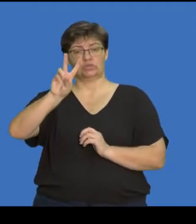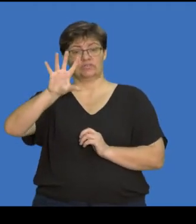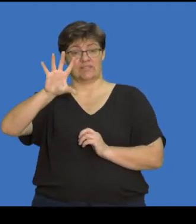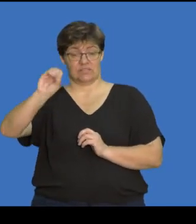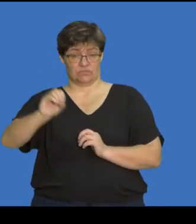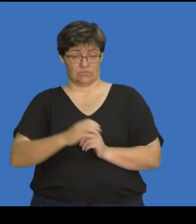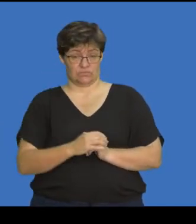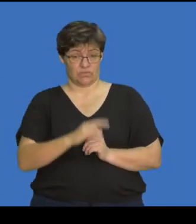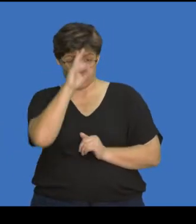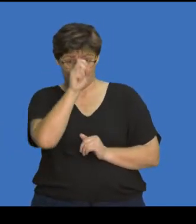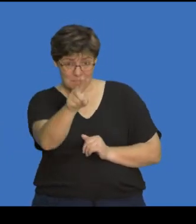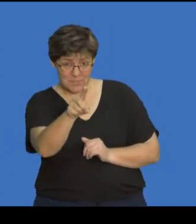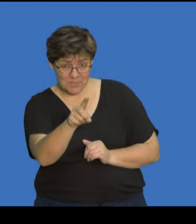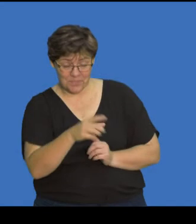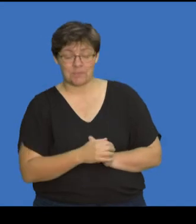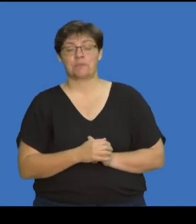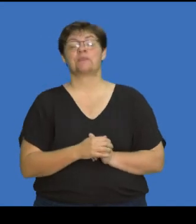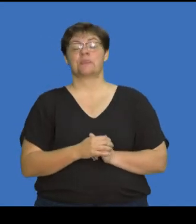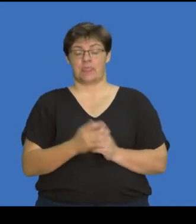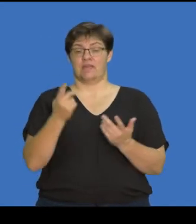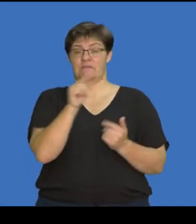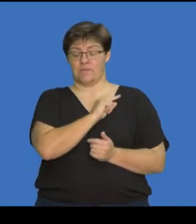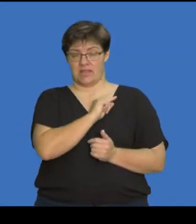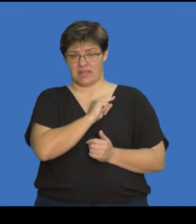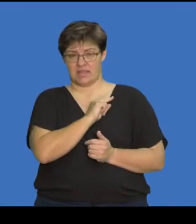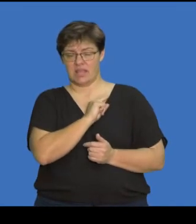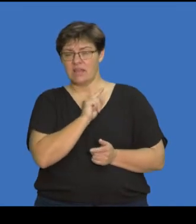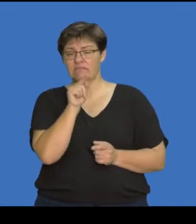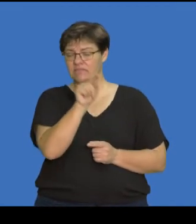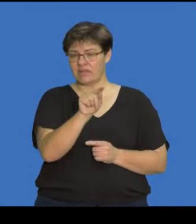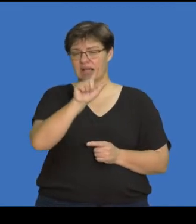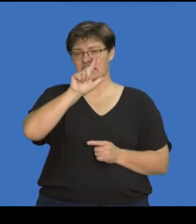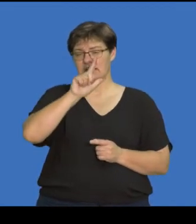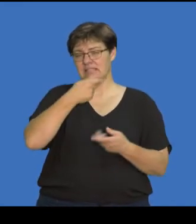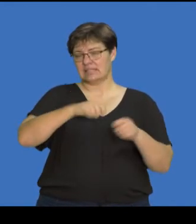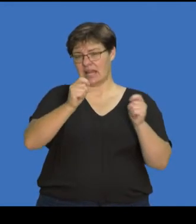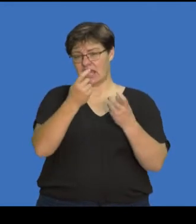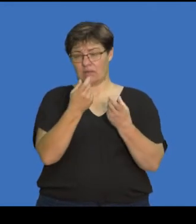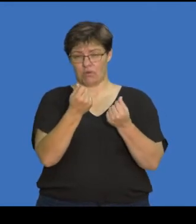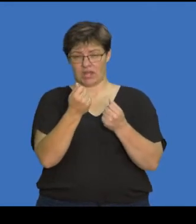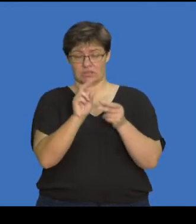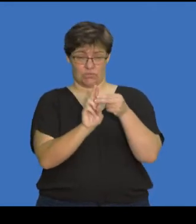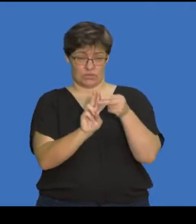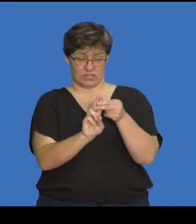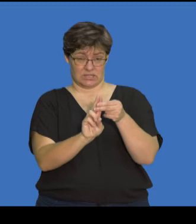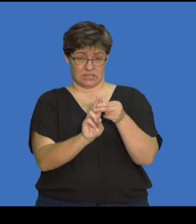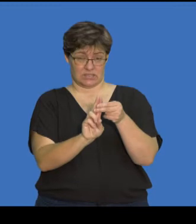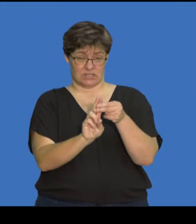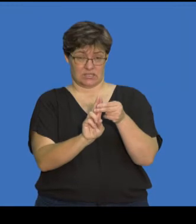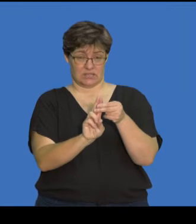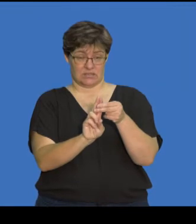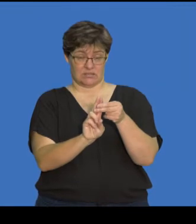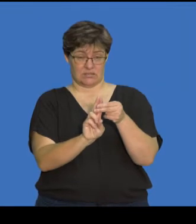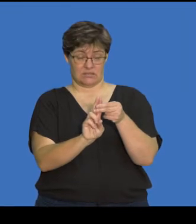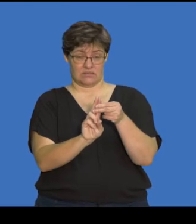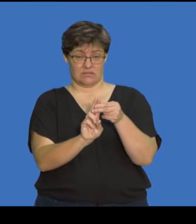701,250. Remember that? Okay, so therefore, if you take your selling price per unit, it would be